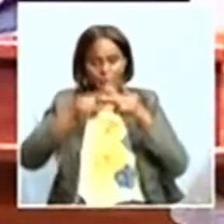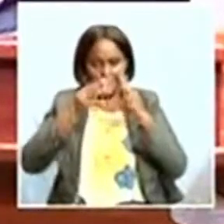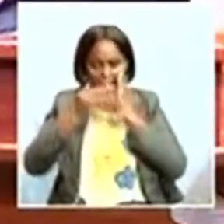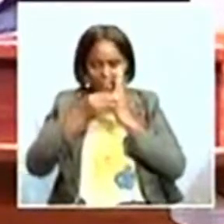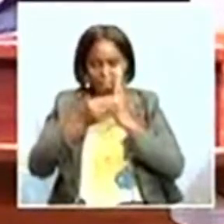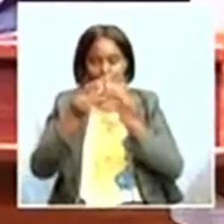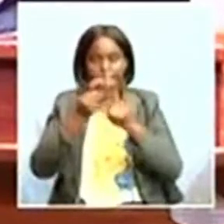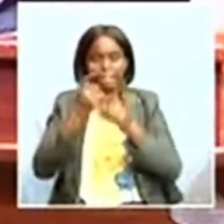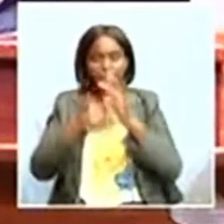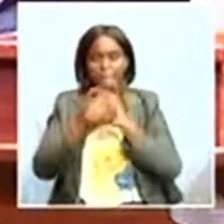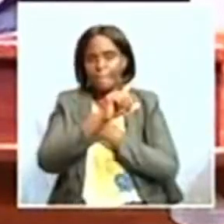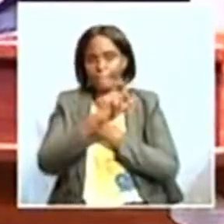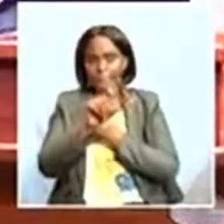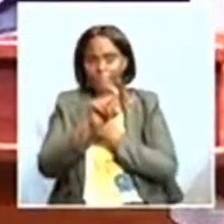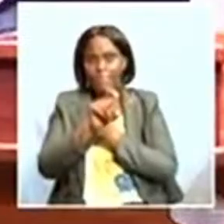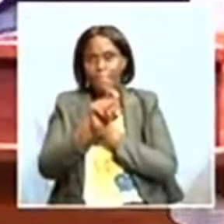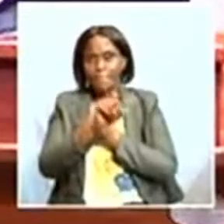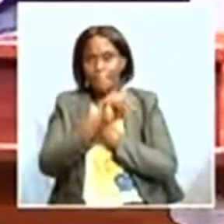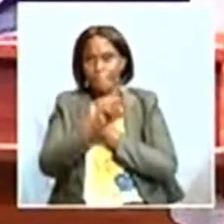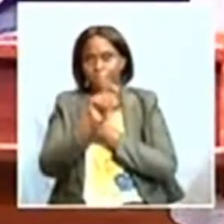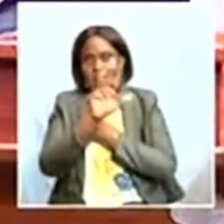rising from 155